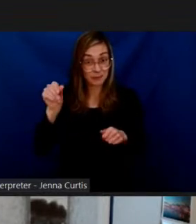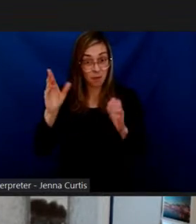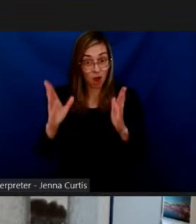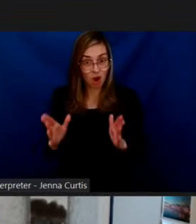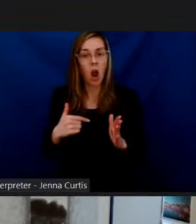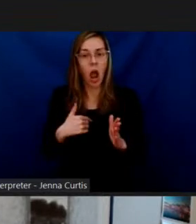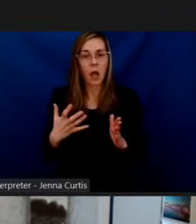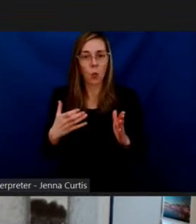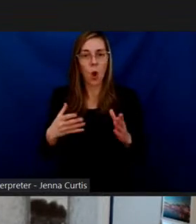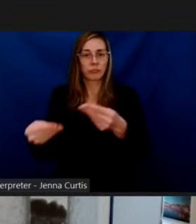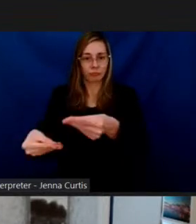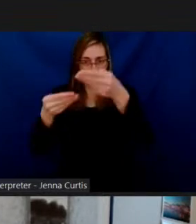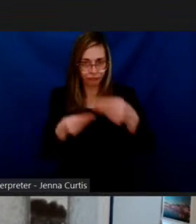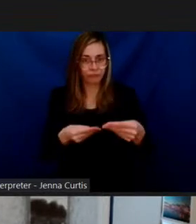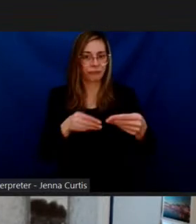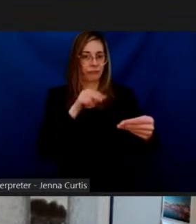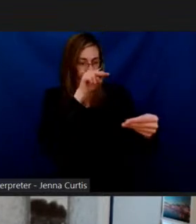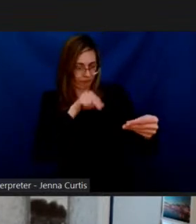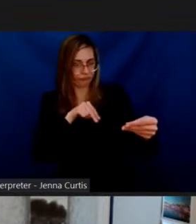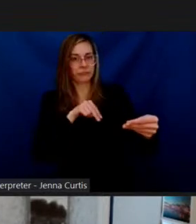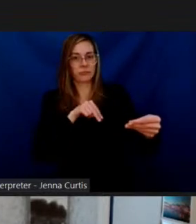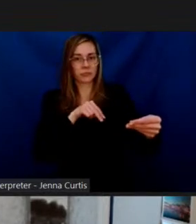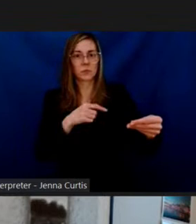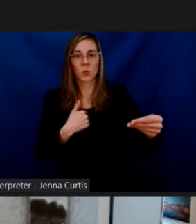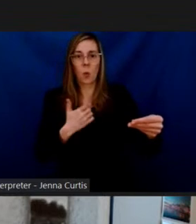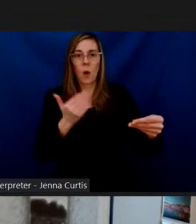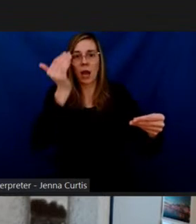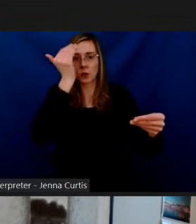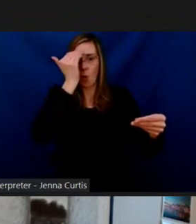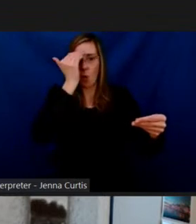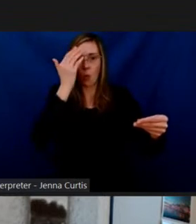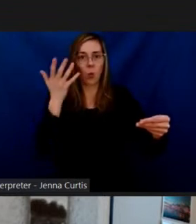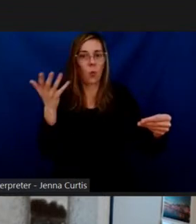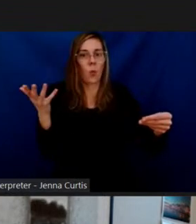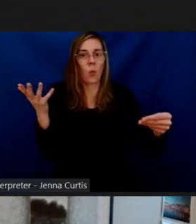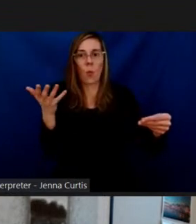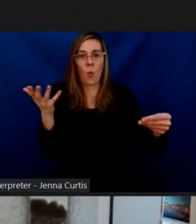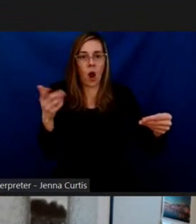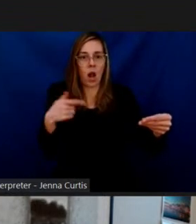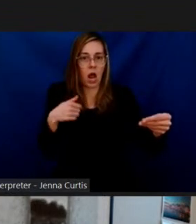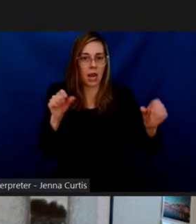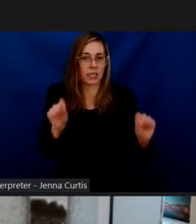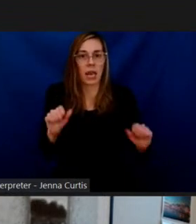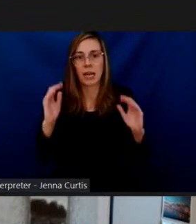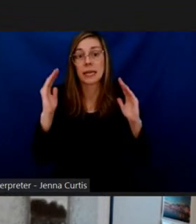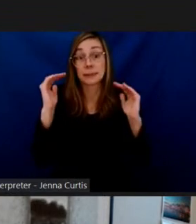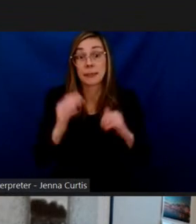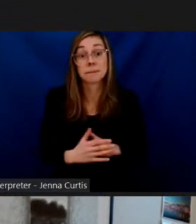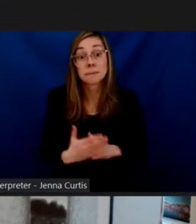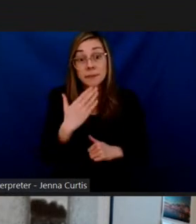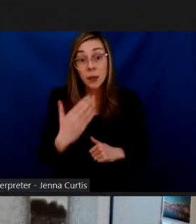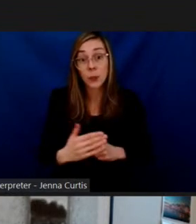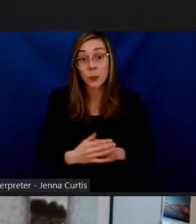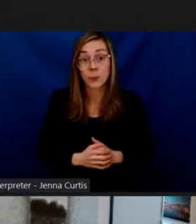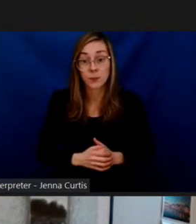and white so that I know what I can expect. Thank you so